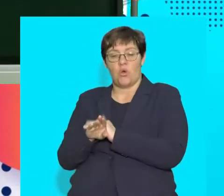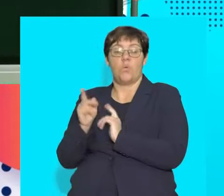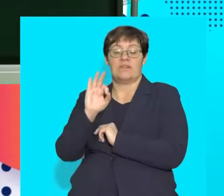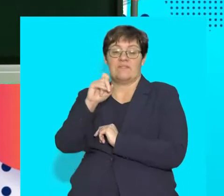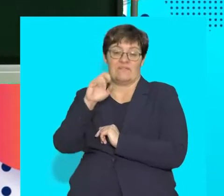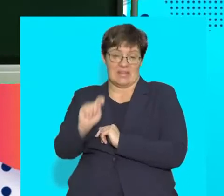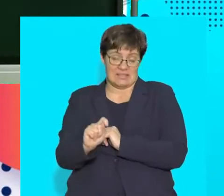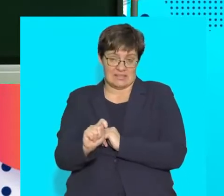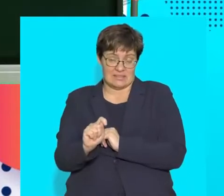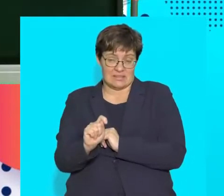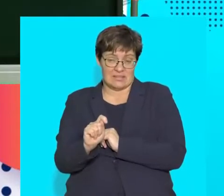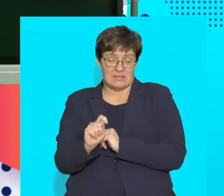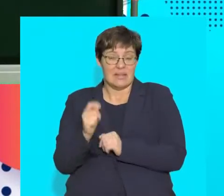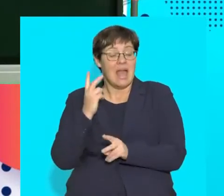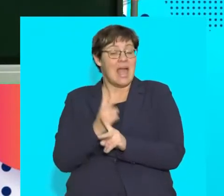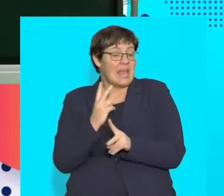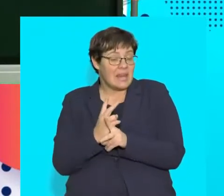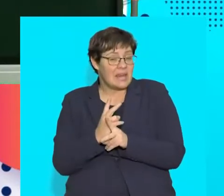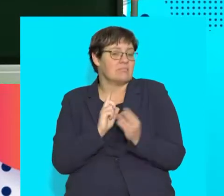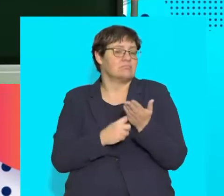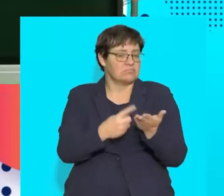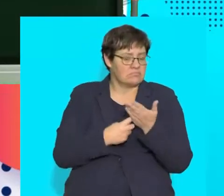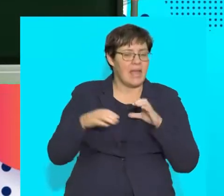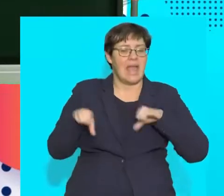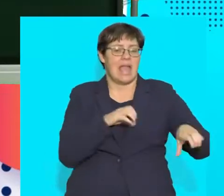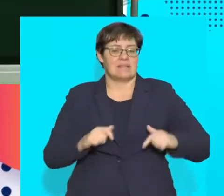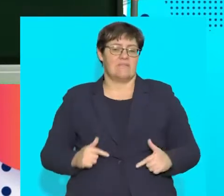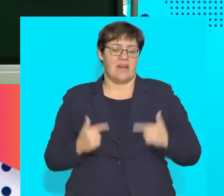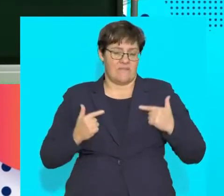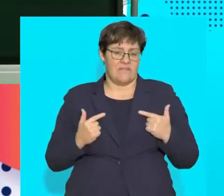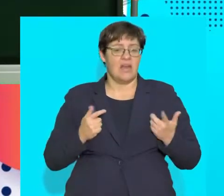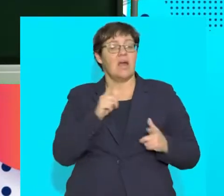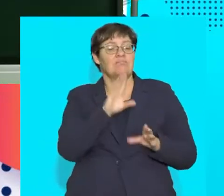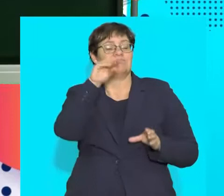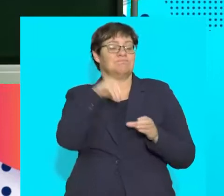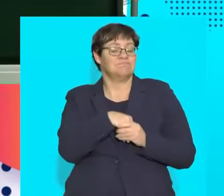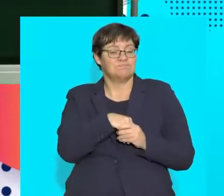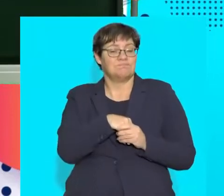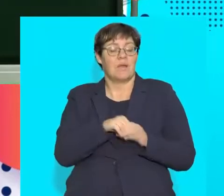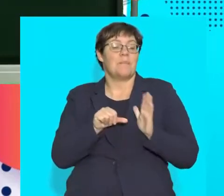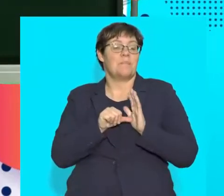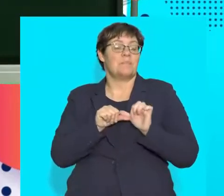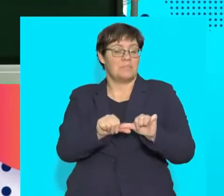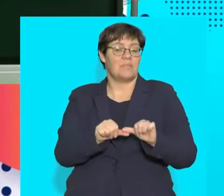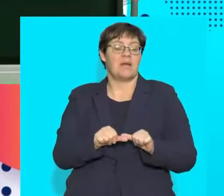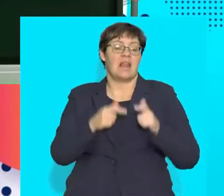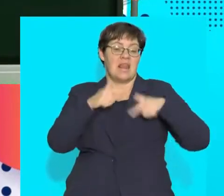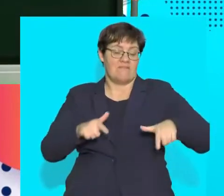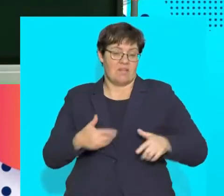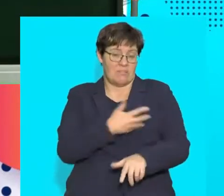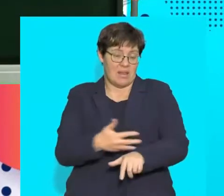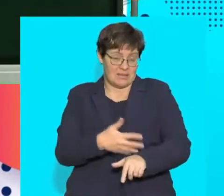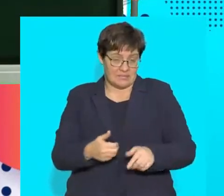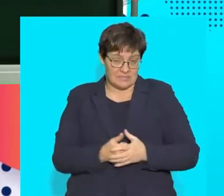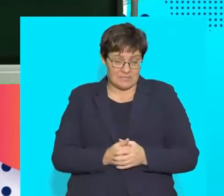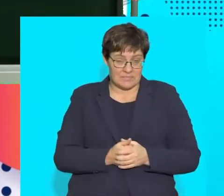will store some as fat. So again, we'll talk about having an active lifestyle and what that has got to do with maintaining your blood